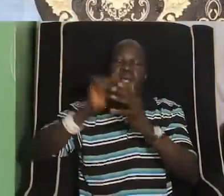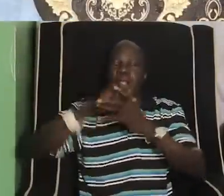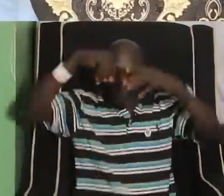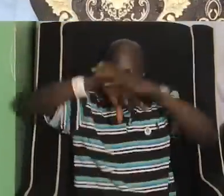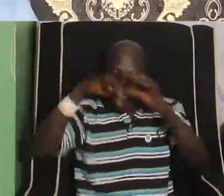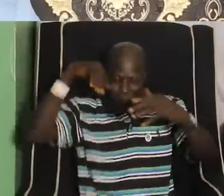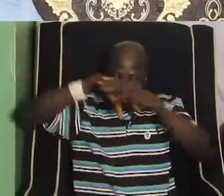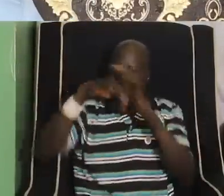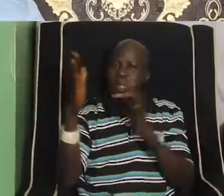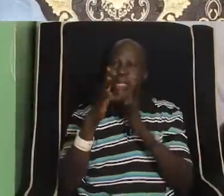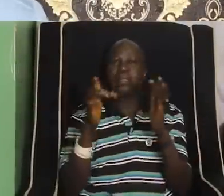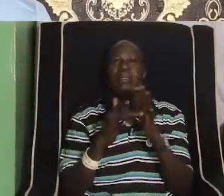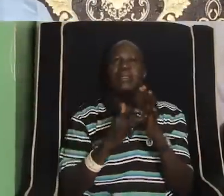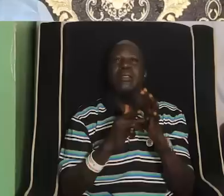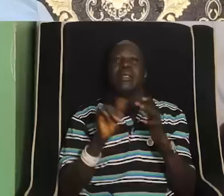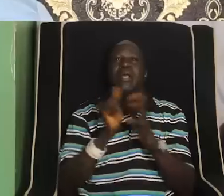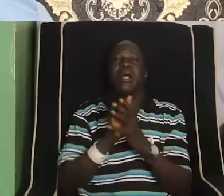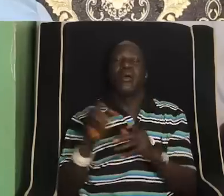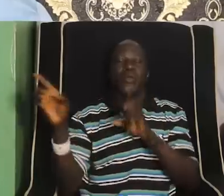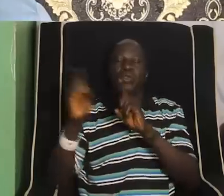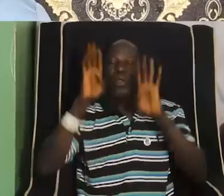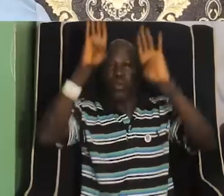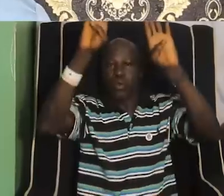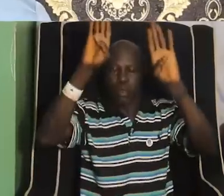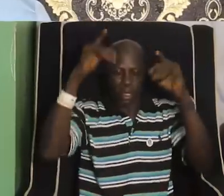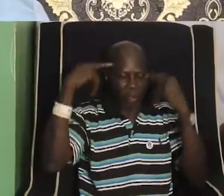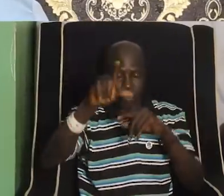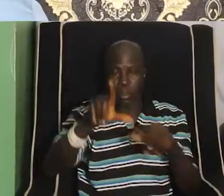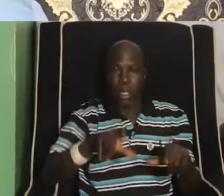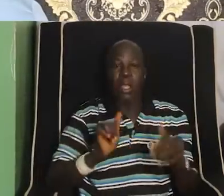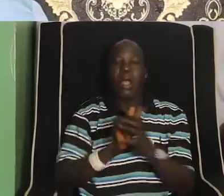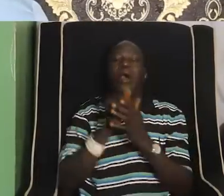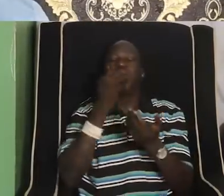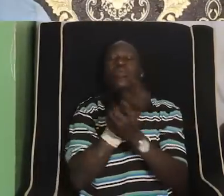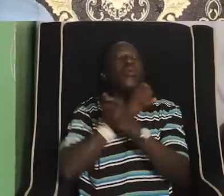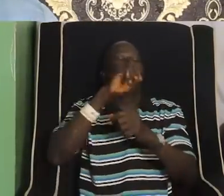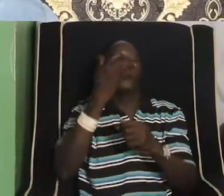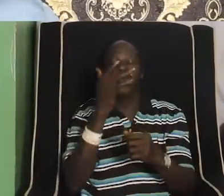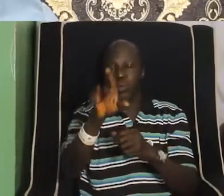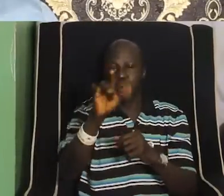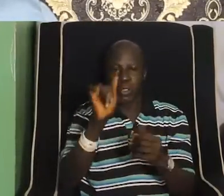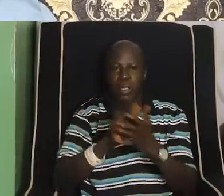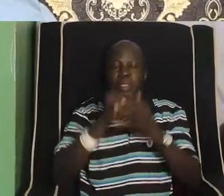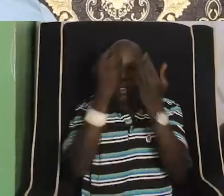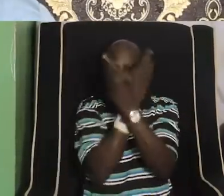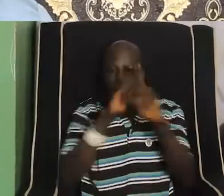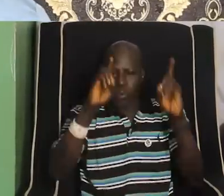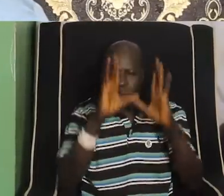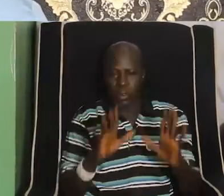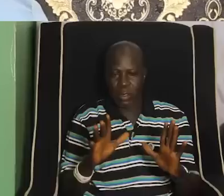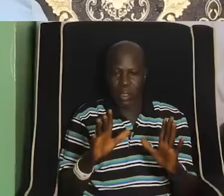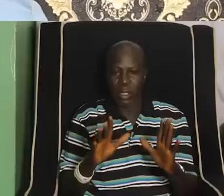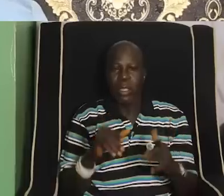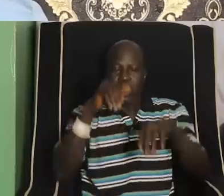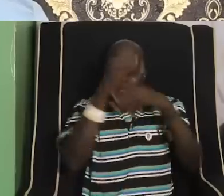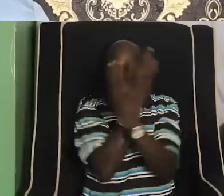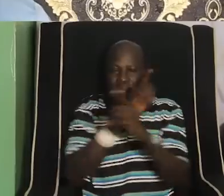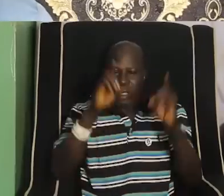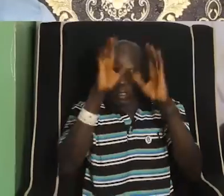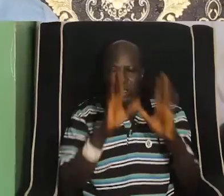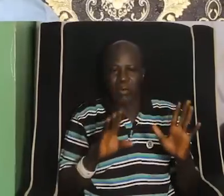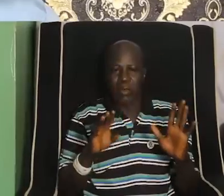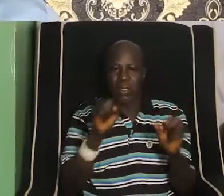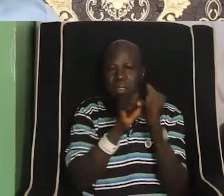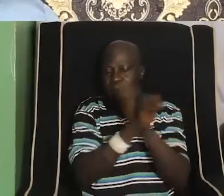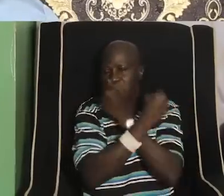way? Amen. You say Sammy. Amen. You say Yam. Amen. It is Sile. Amen. It is Dandy.